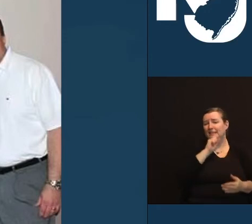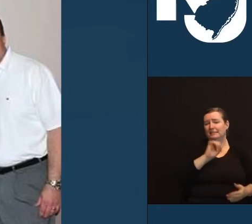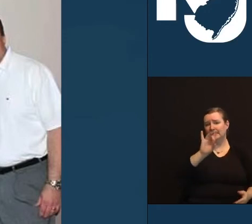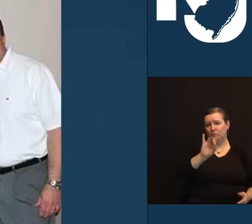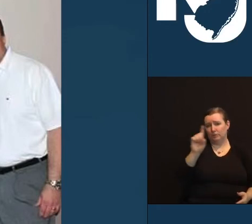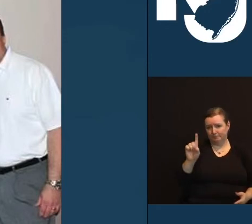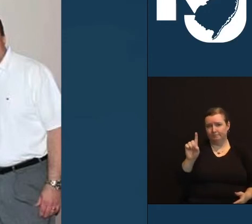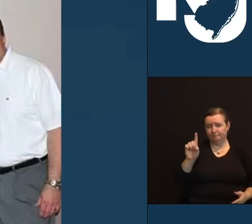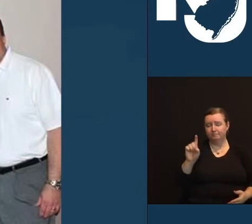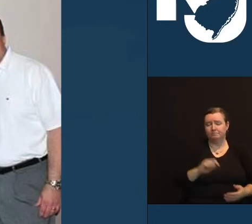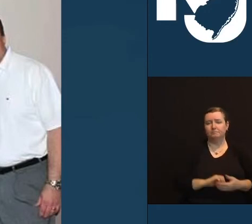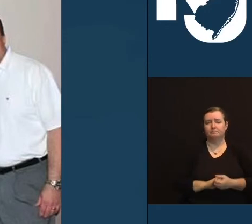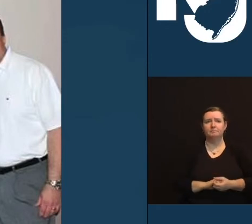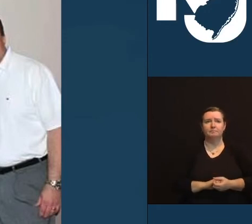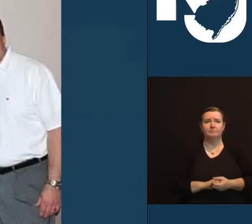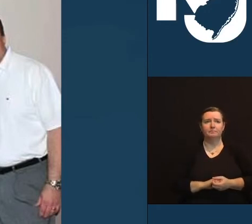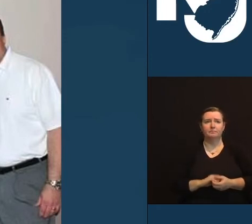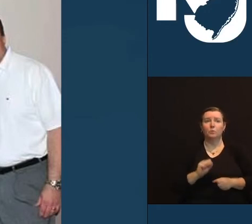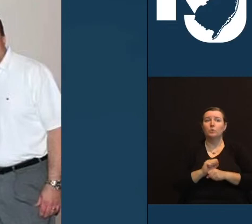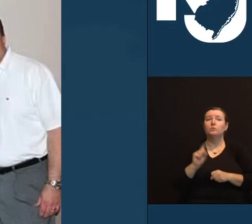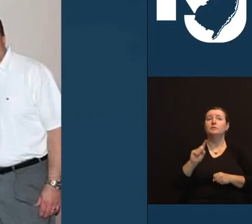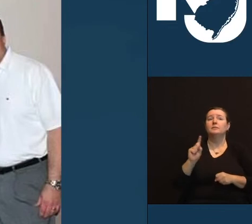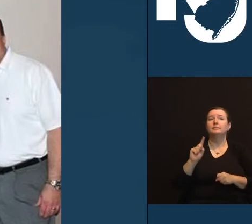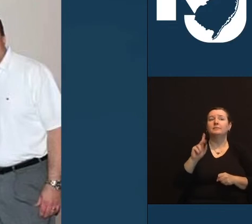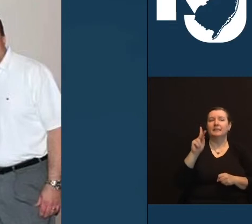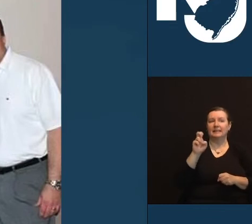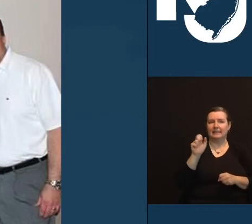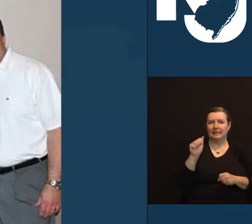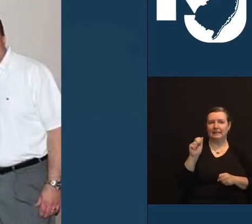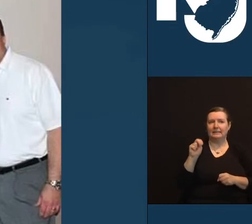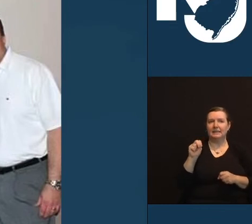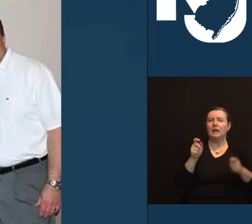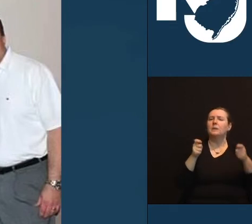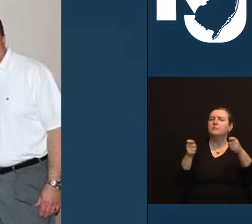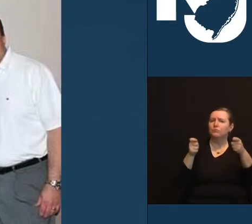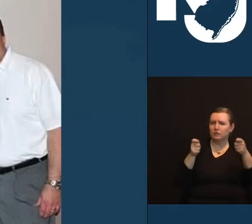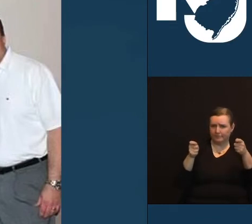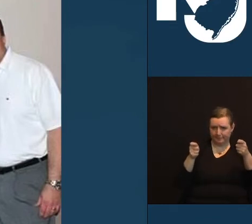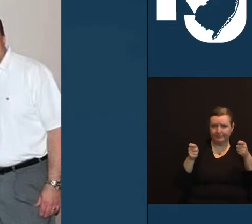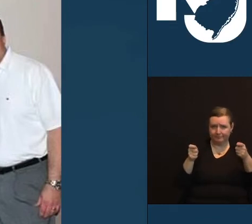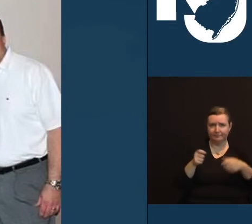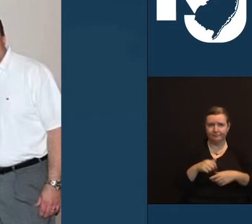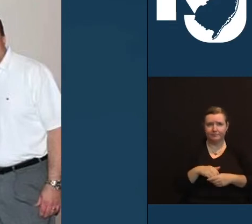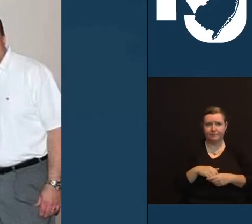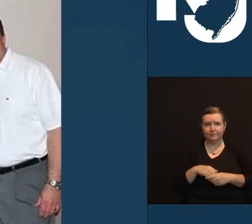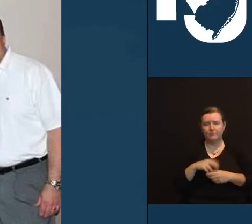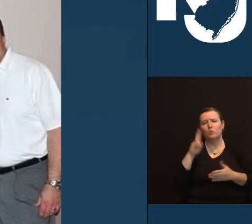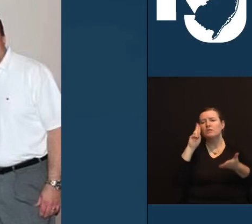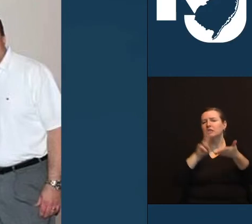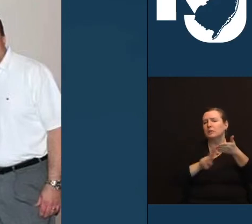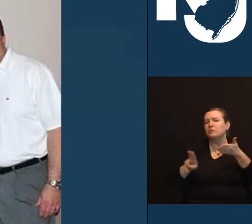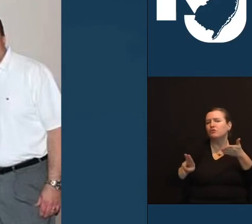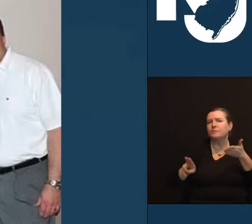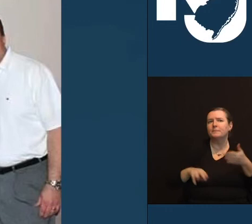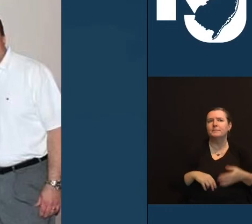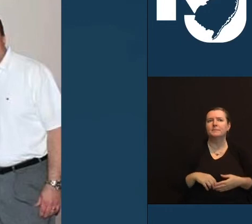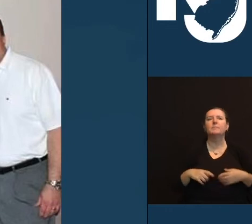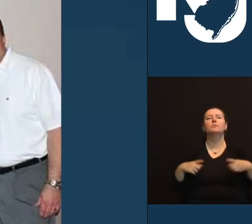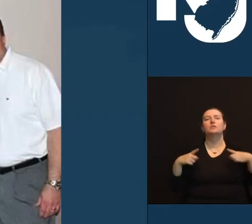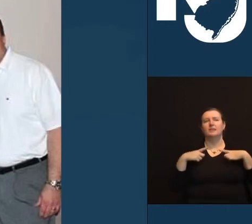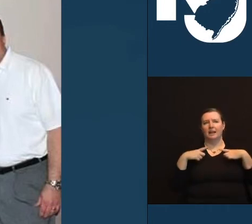as a receptionist at Keene Handling in Moonachie before retiring in 2001 to focus on what really mattered,